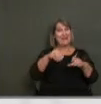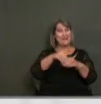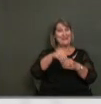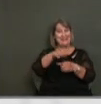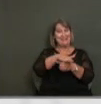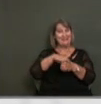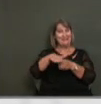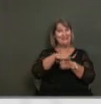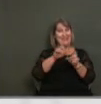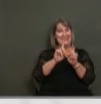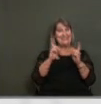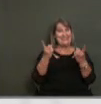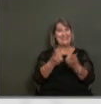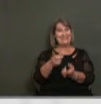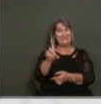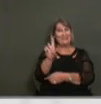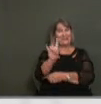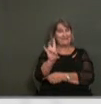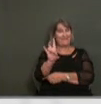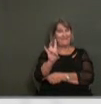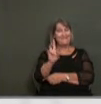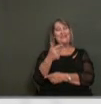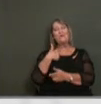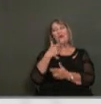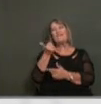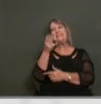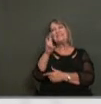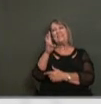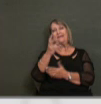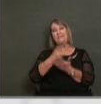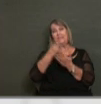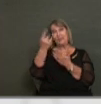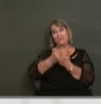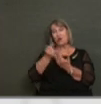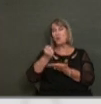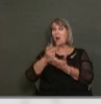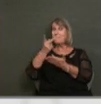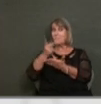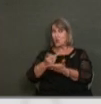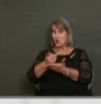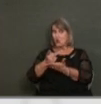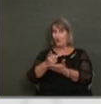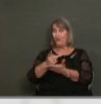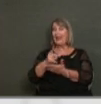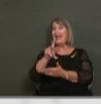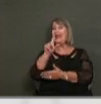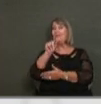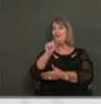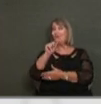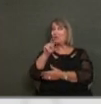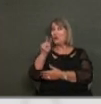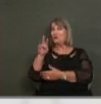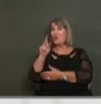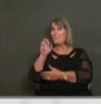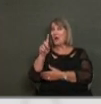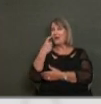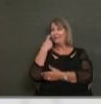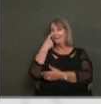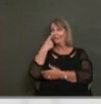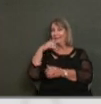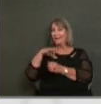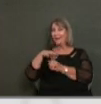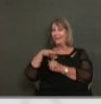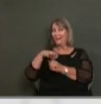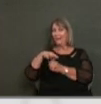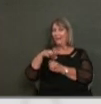list of the 17 projects that were approved in the 2022 bond program that was approved by the voters